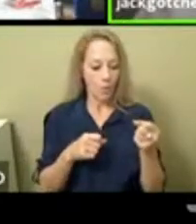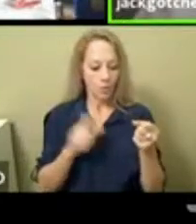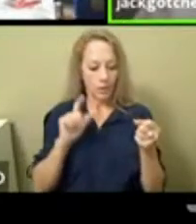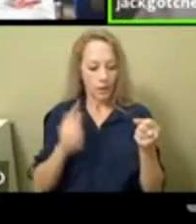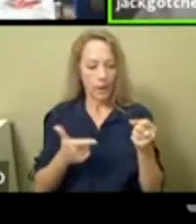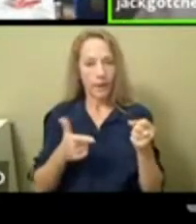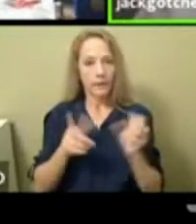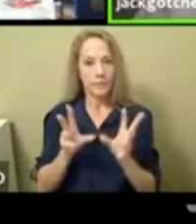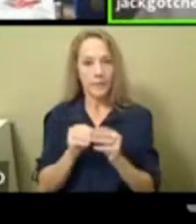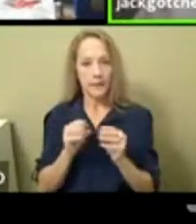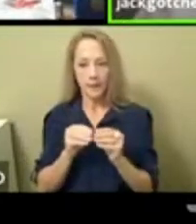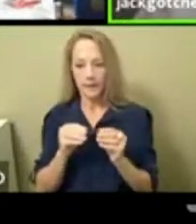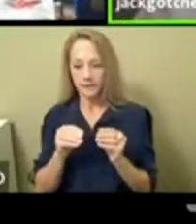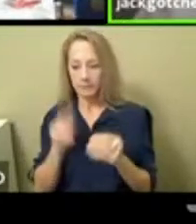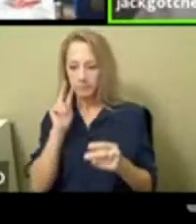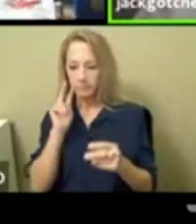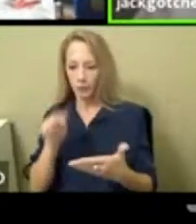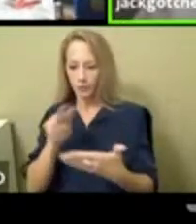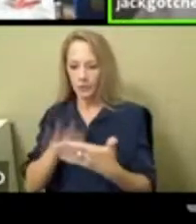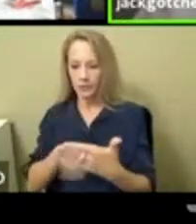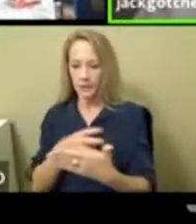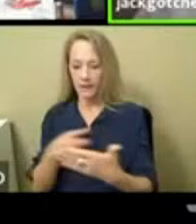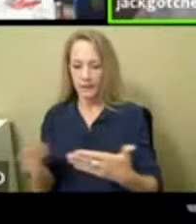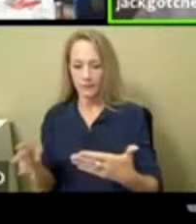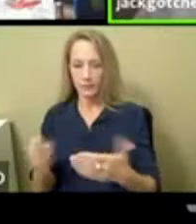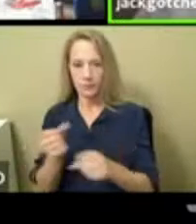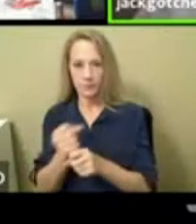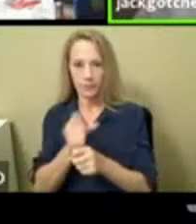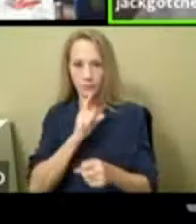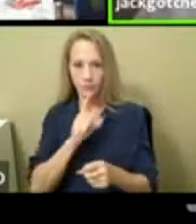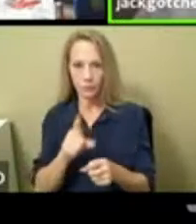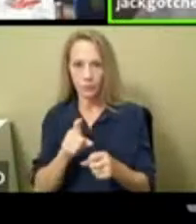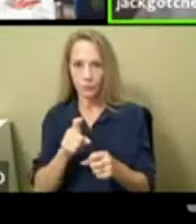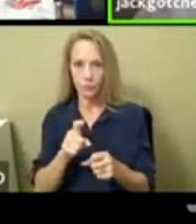schedule so we can address it in a timely fashion, won't leave it hanging.